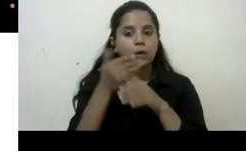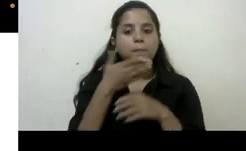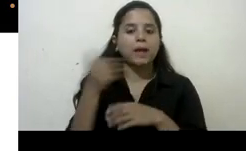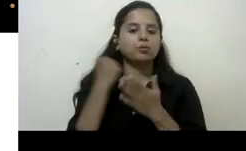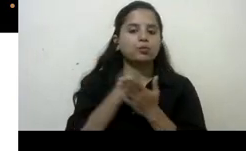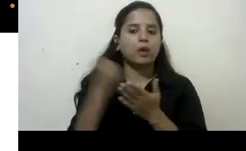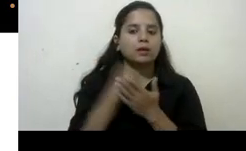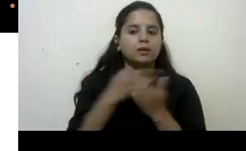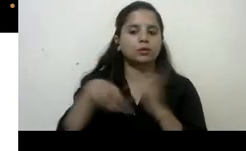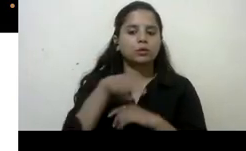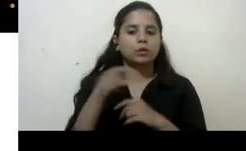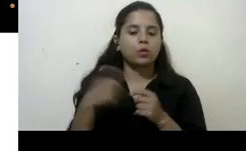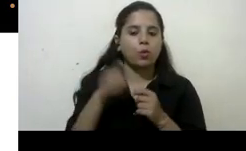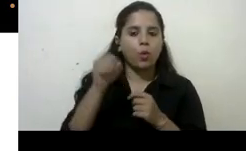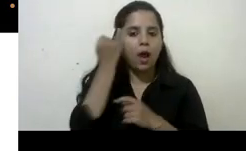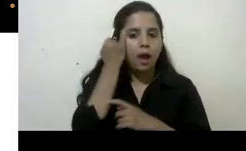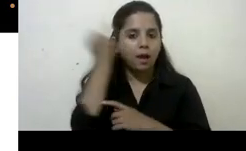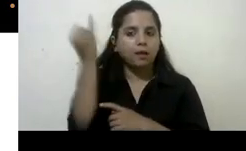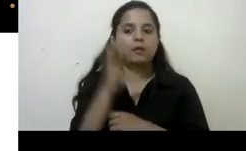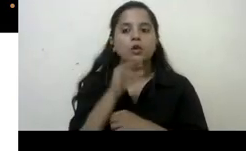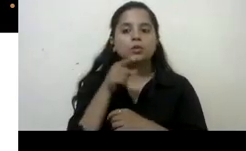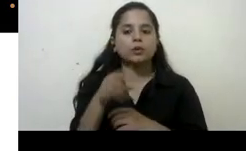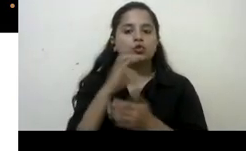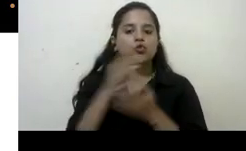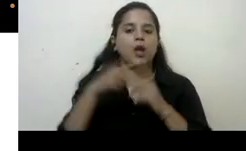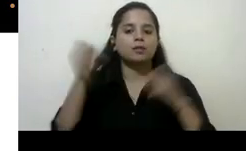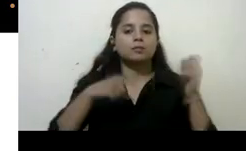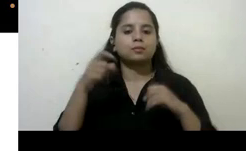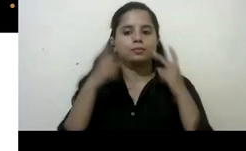practices, your ideas through this chat box.